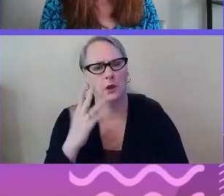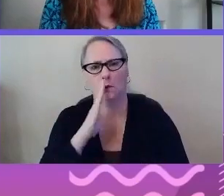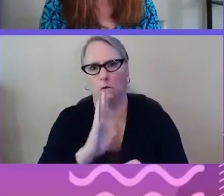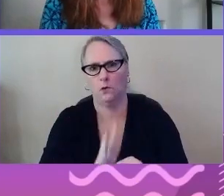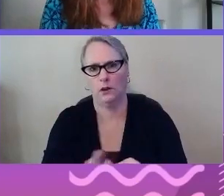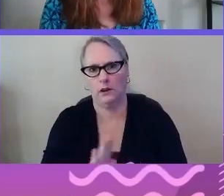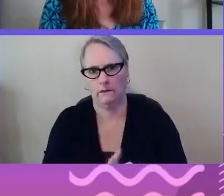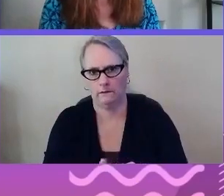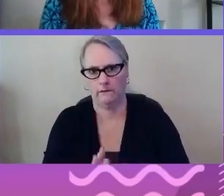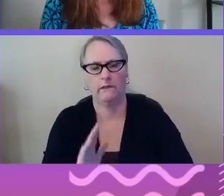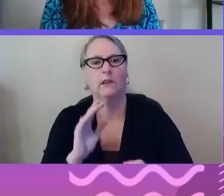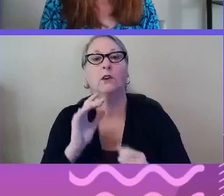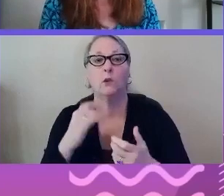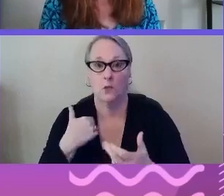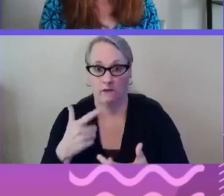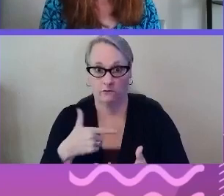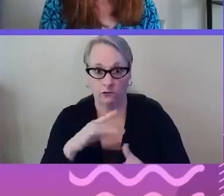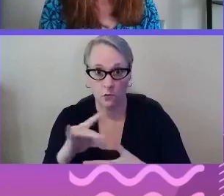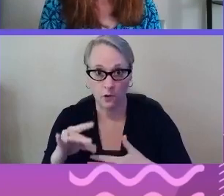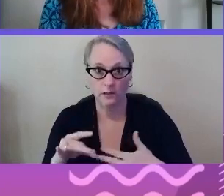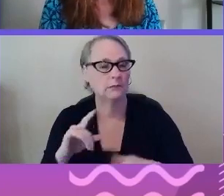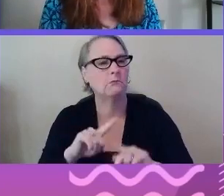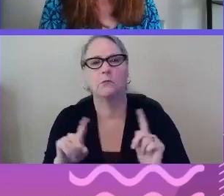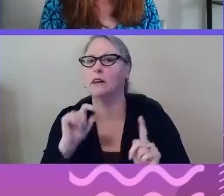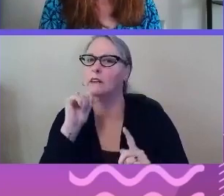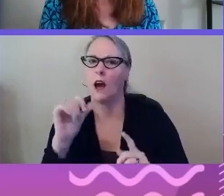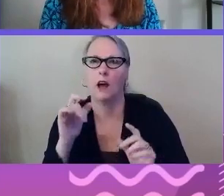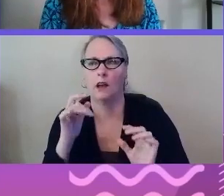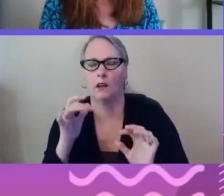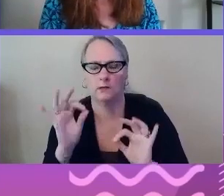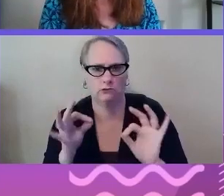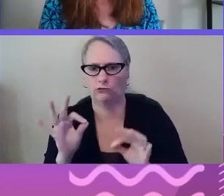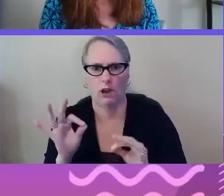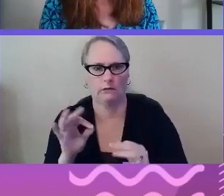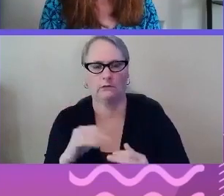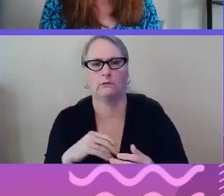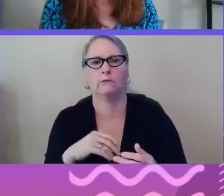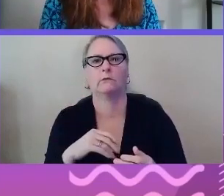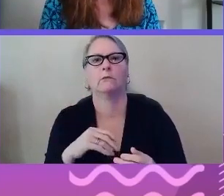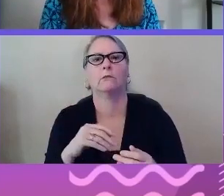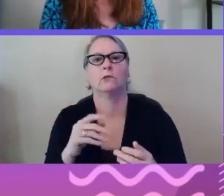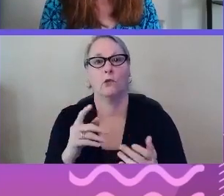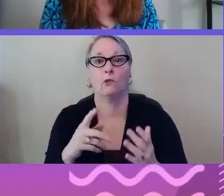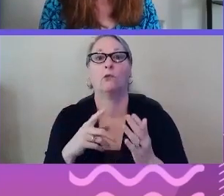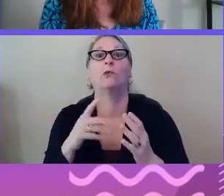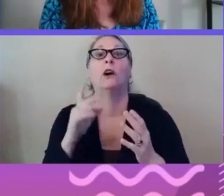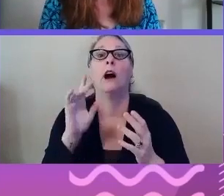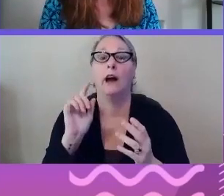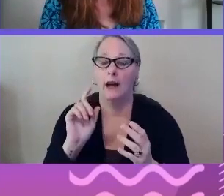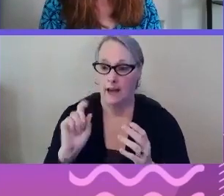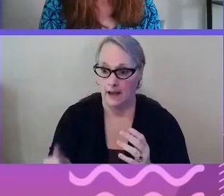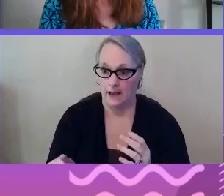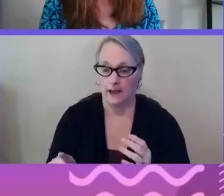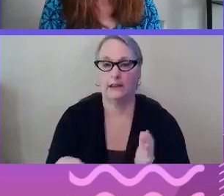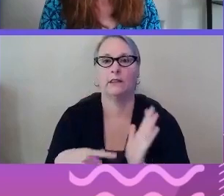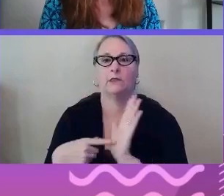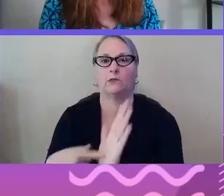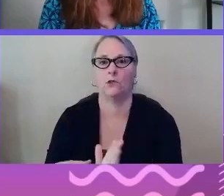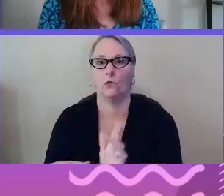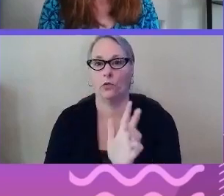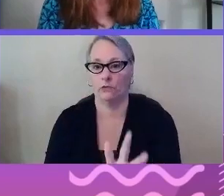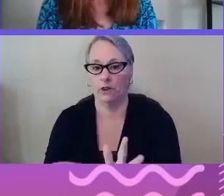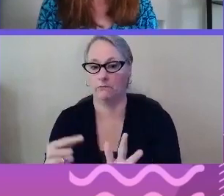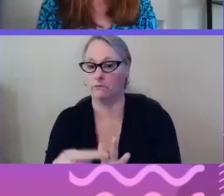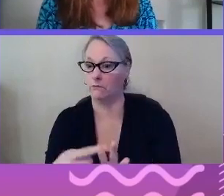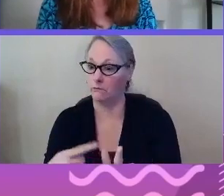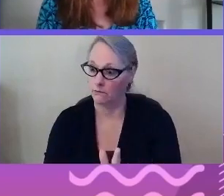too distracting. And so you show those 3 choices and you ask the question again. And then you allow them to pick one of the pictures.